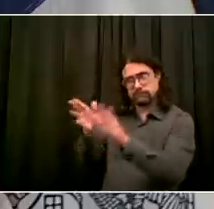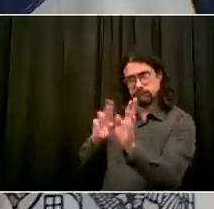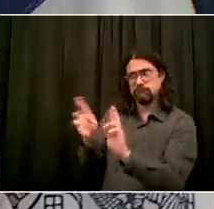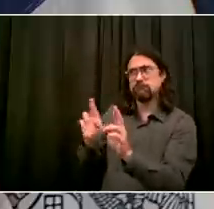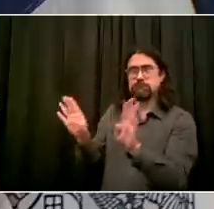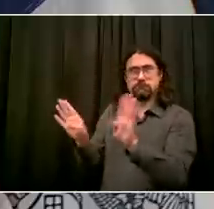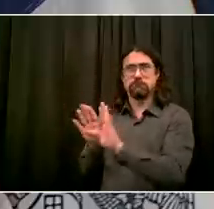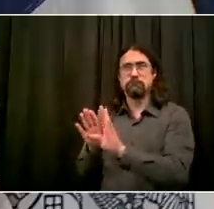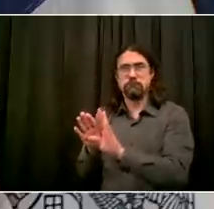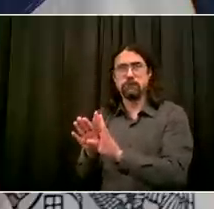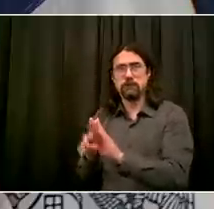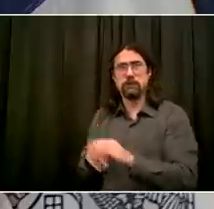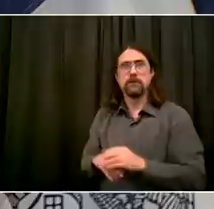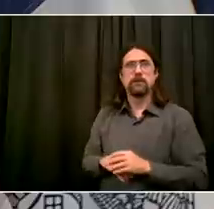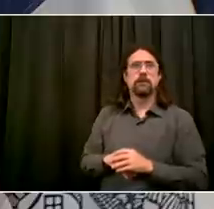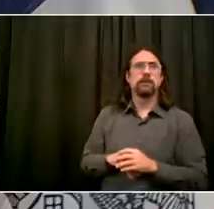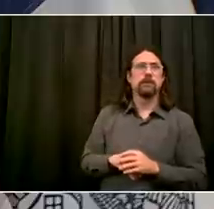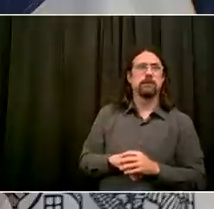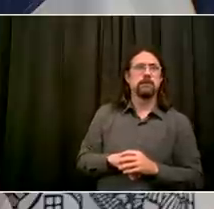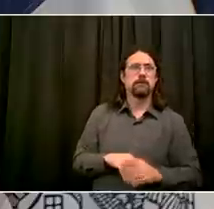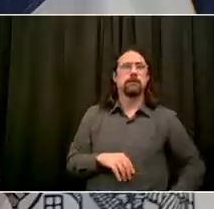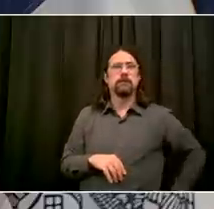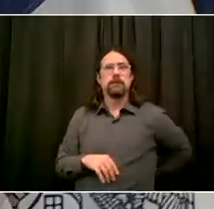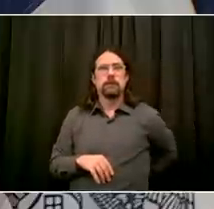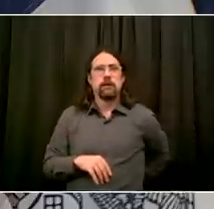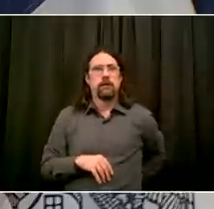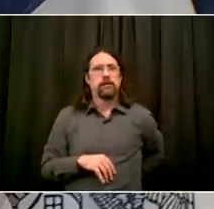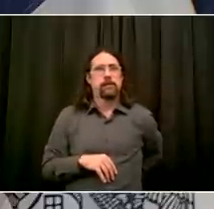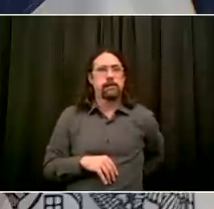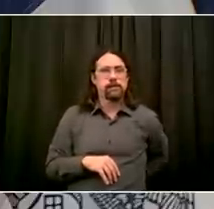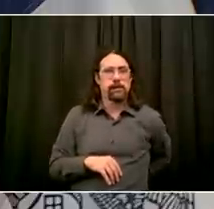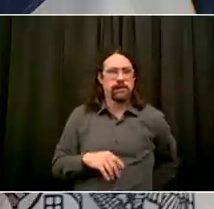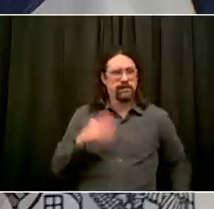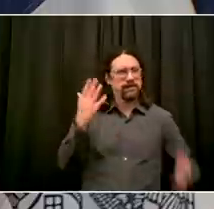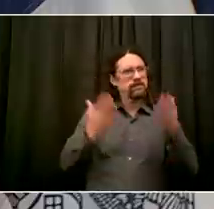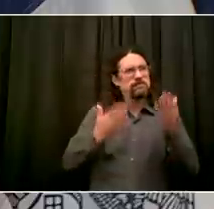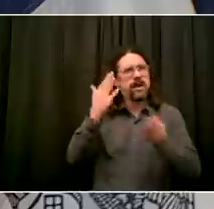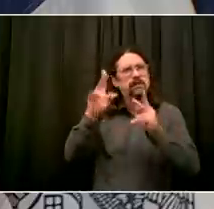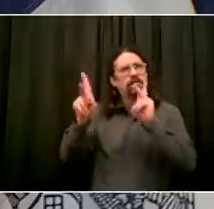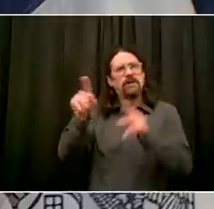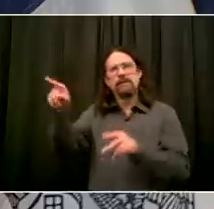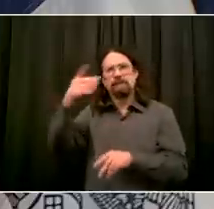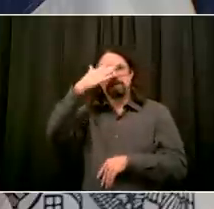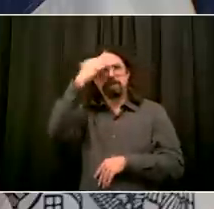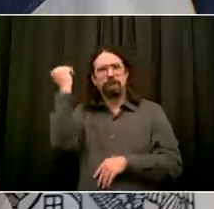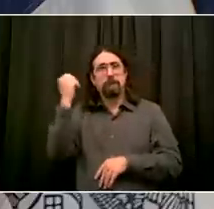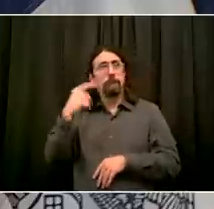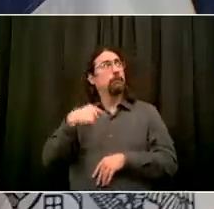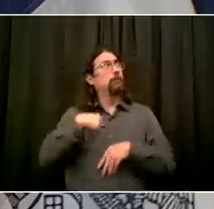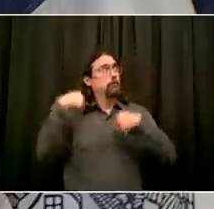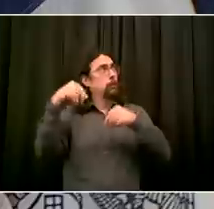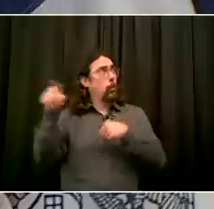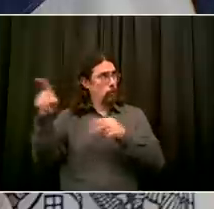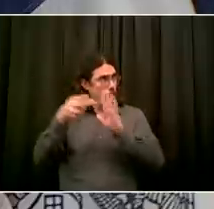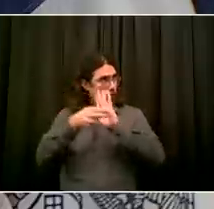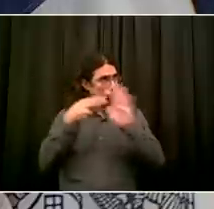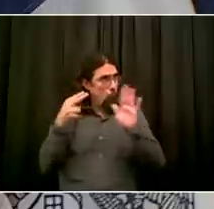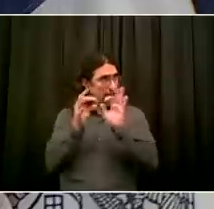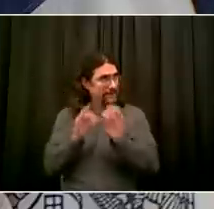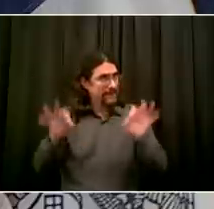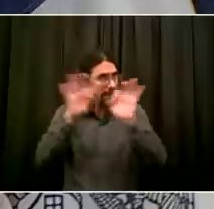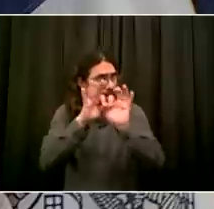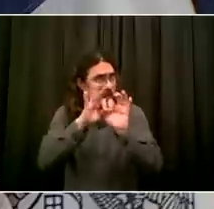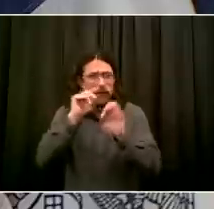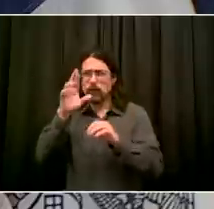being done if that does happen? Yeah, no, I want to say I really have empathy for business owners. They've been through so much. This